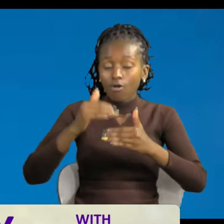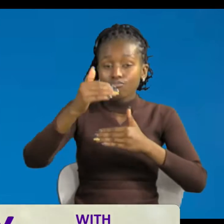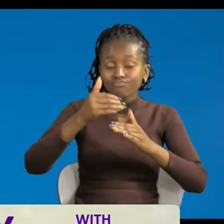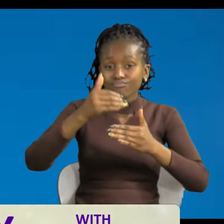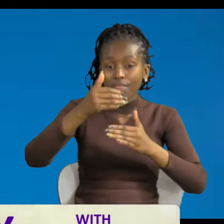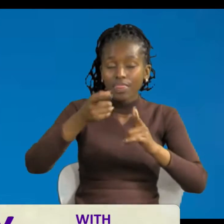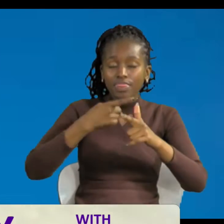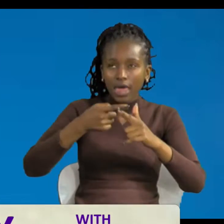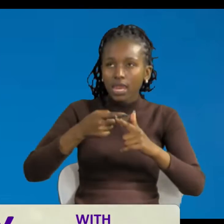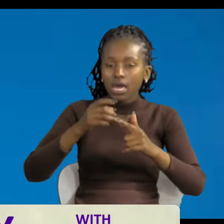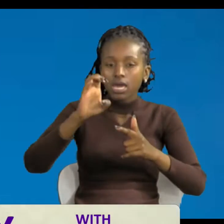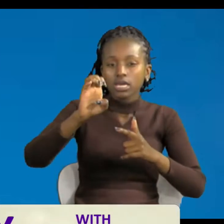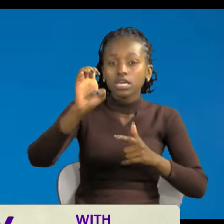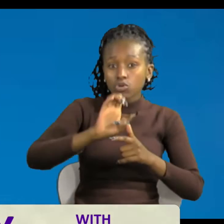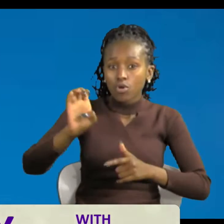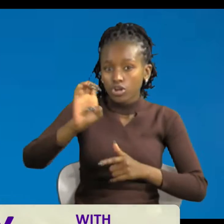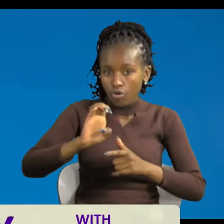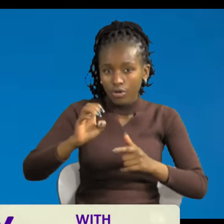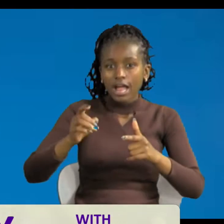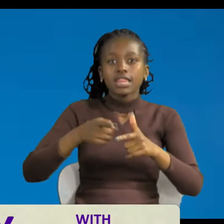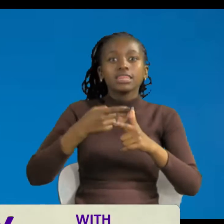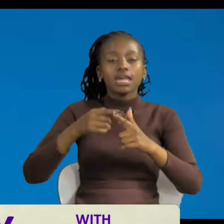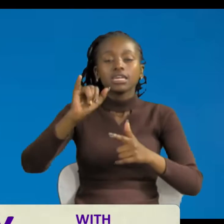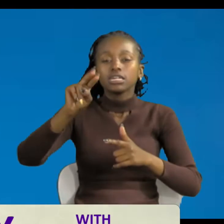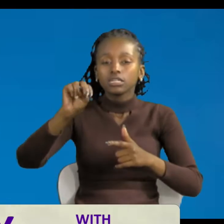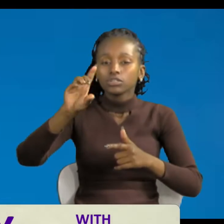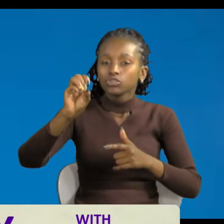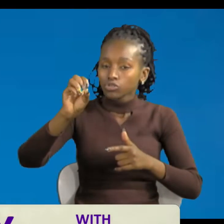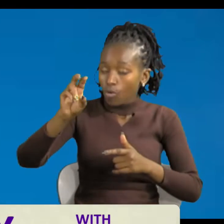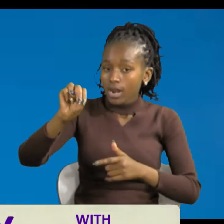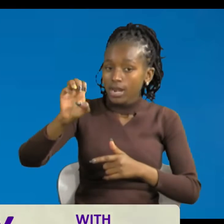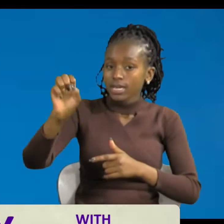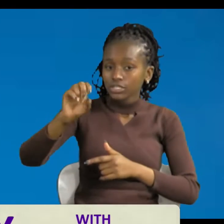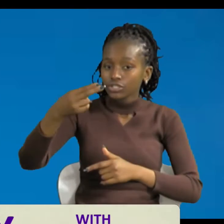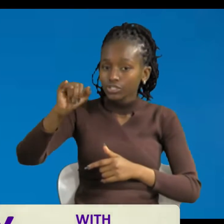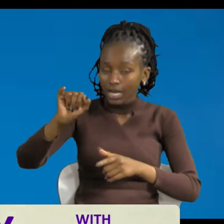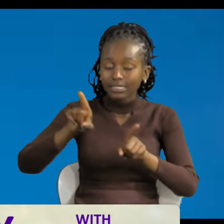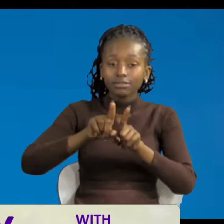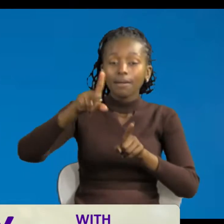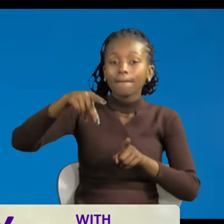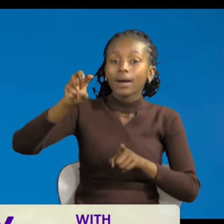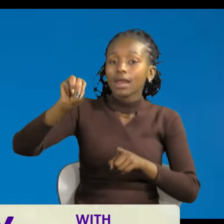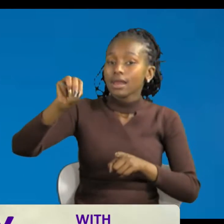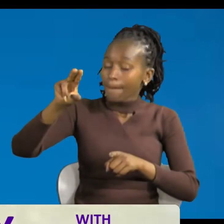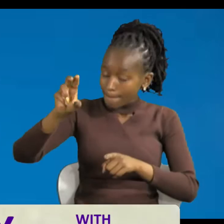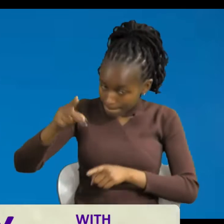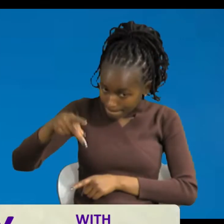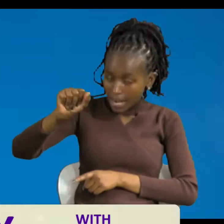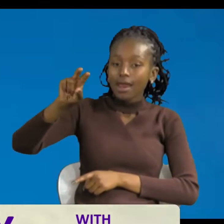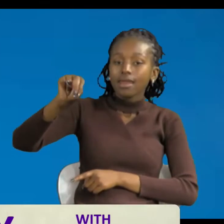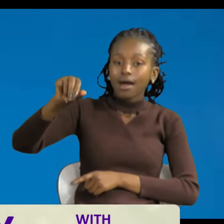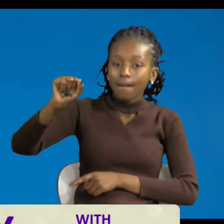second with 5. Indonesia and Panama are trailing behind with 2 points apiece. Then we have in Group B,